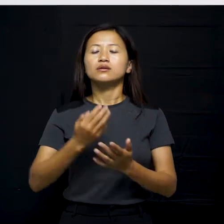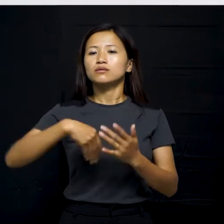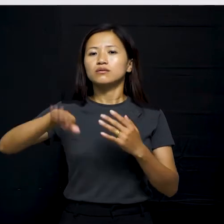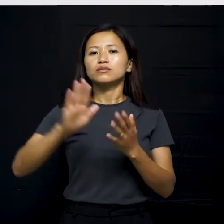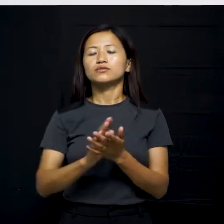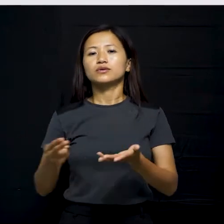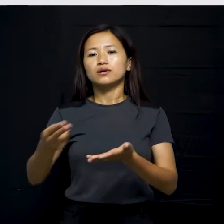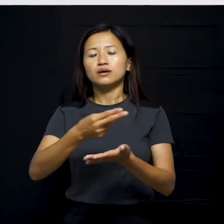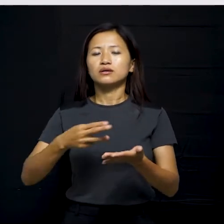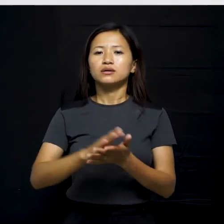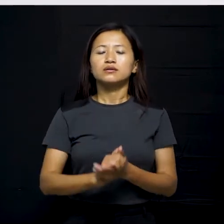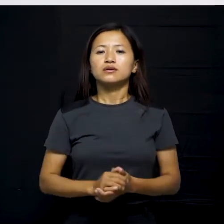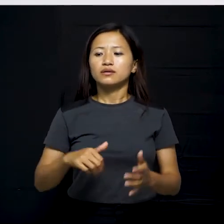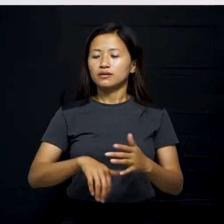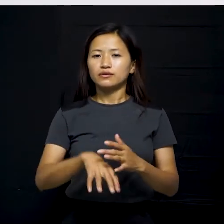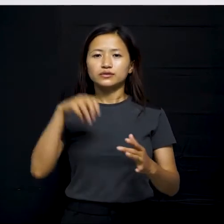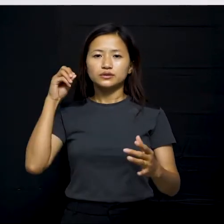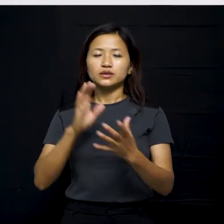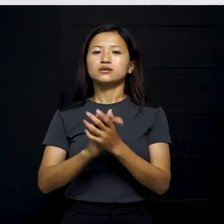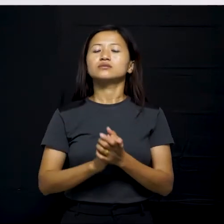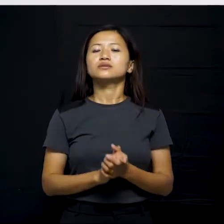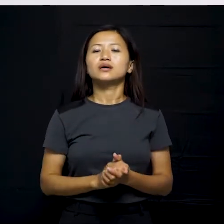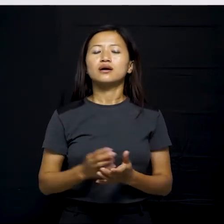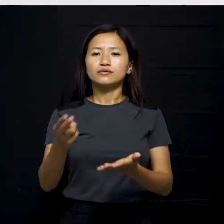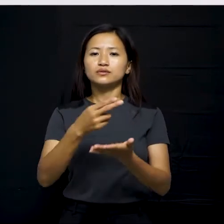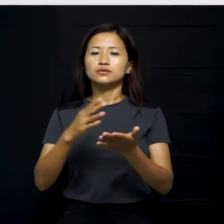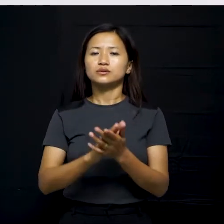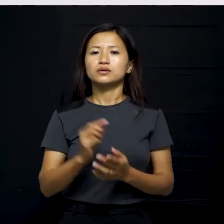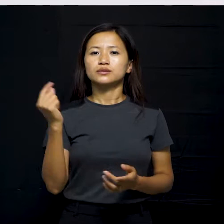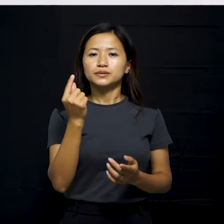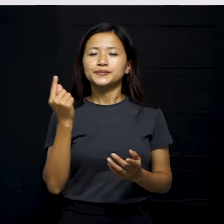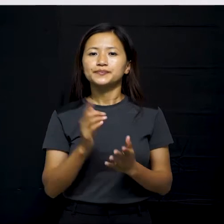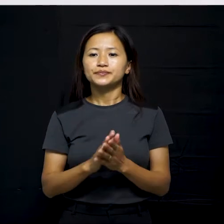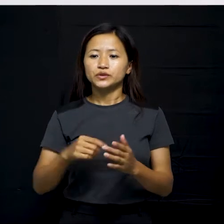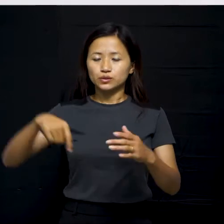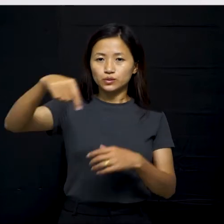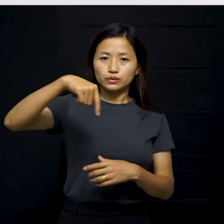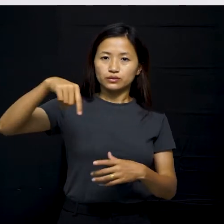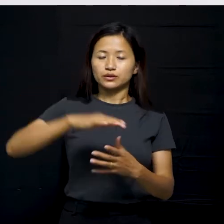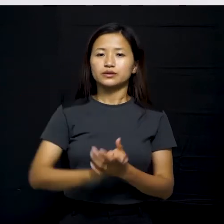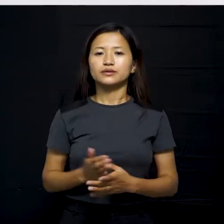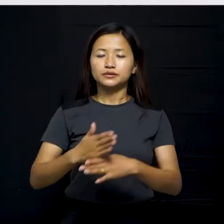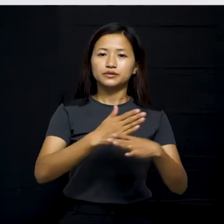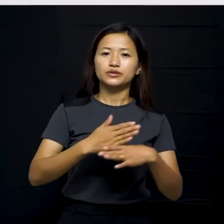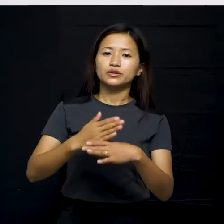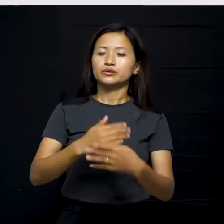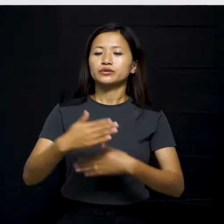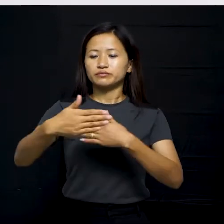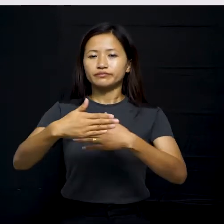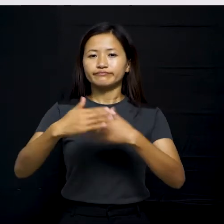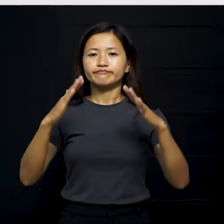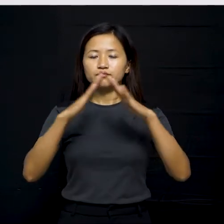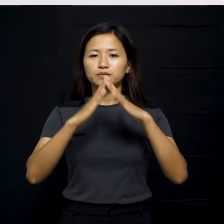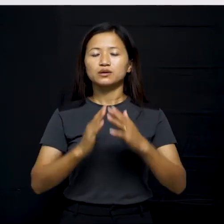the harvest, and then after they take out all the harvest, they used to cook it, they used to share it with your neighbors,